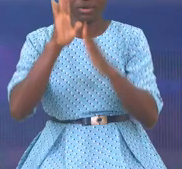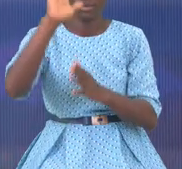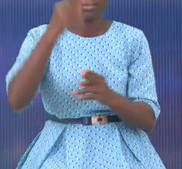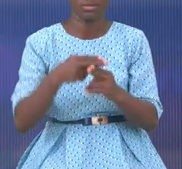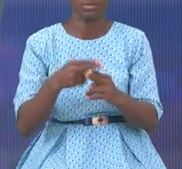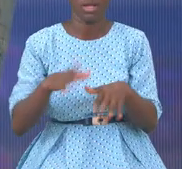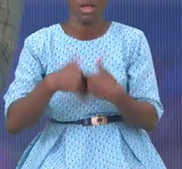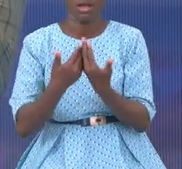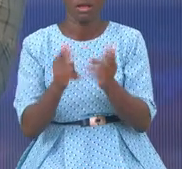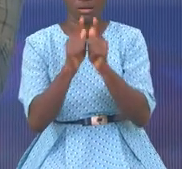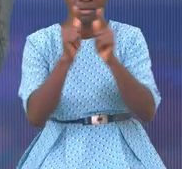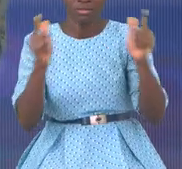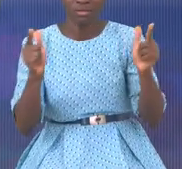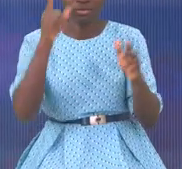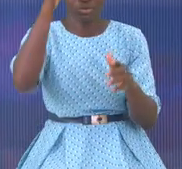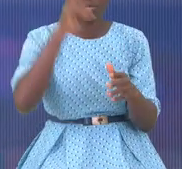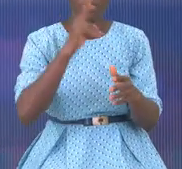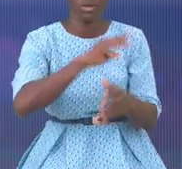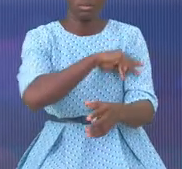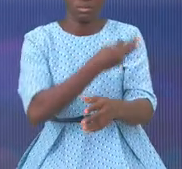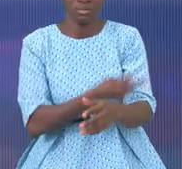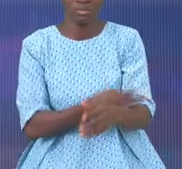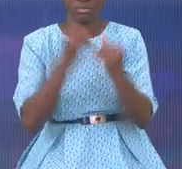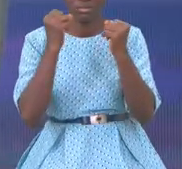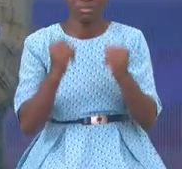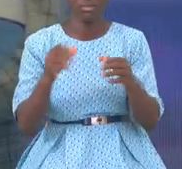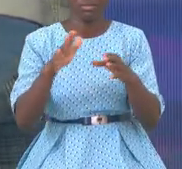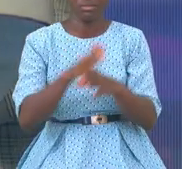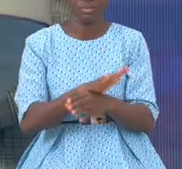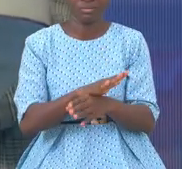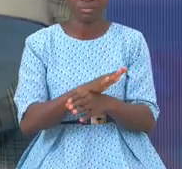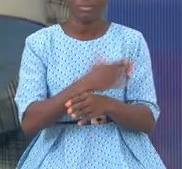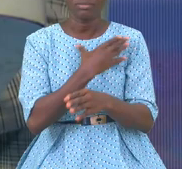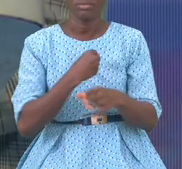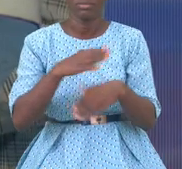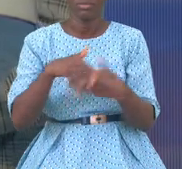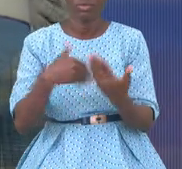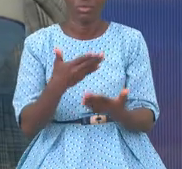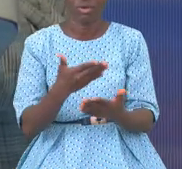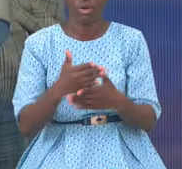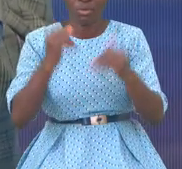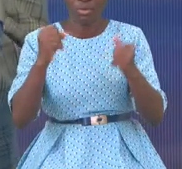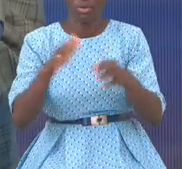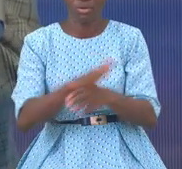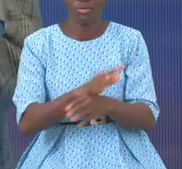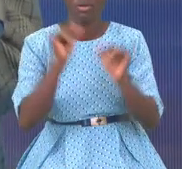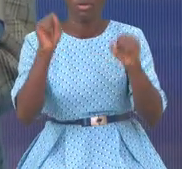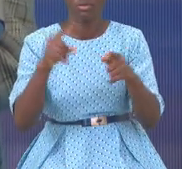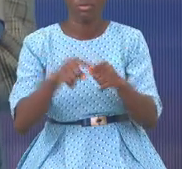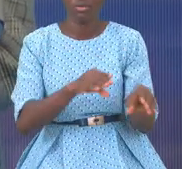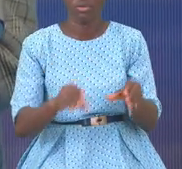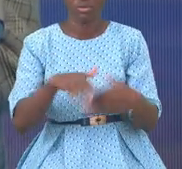mighty, powerful, omnipotent, able to do all things. Lord, we